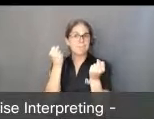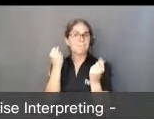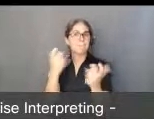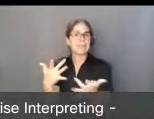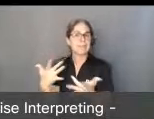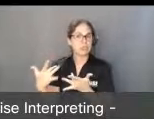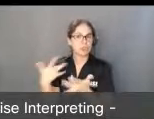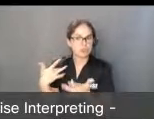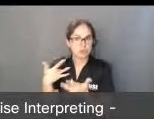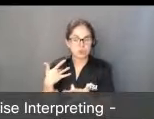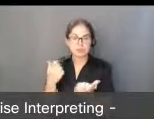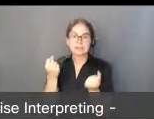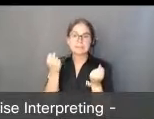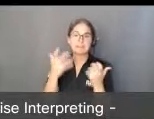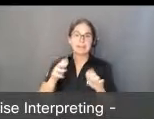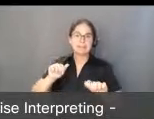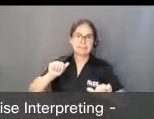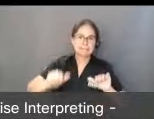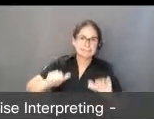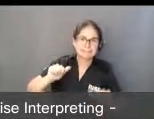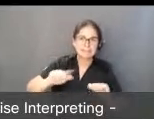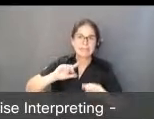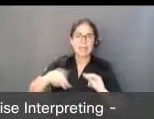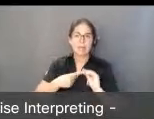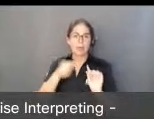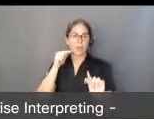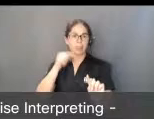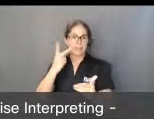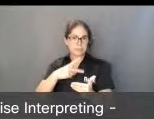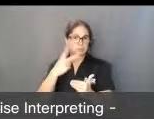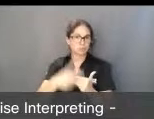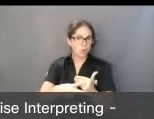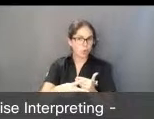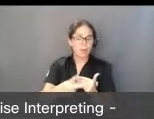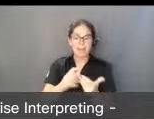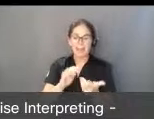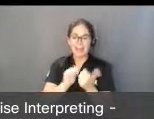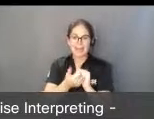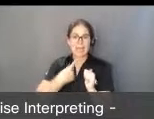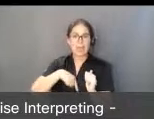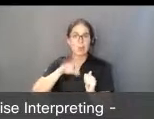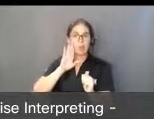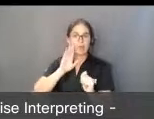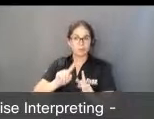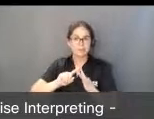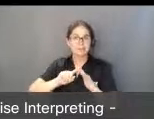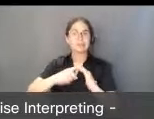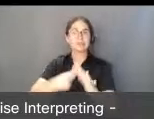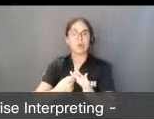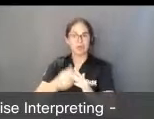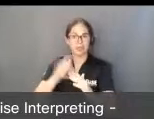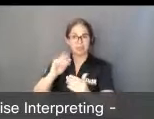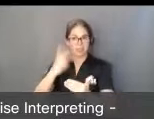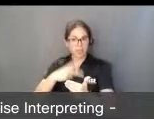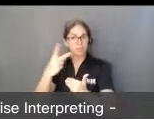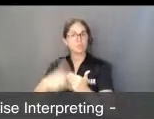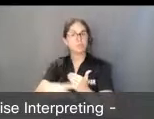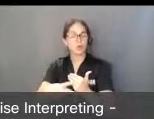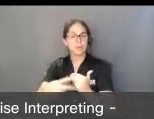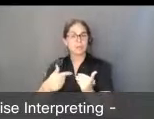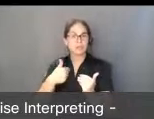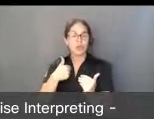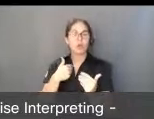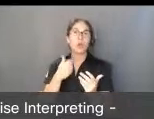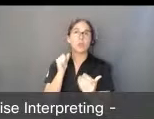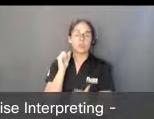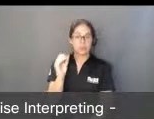lot of reservations regarding this program and how we're going to be implementing it. So I would like to, first of